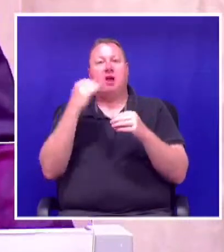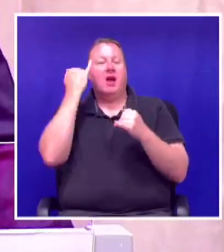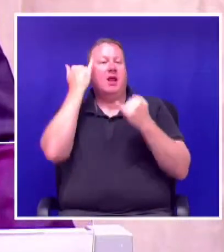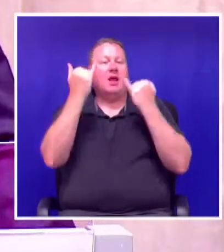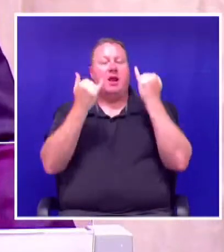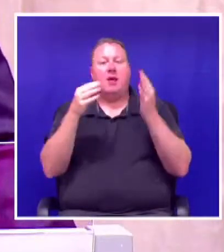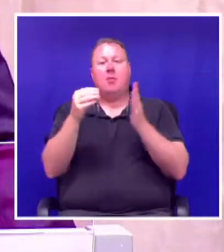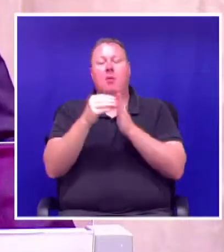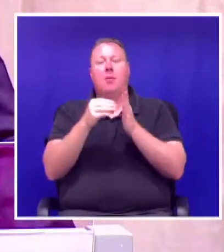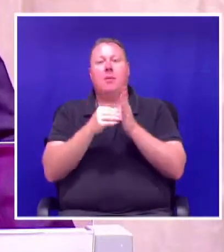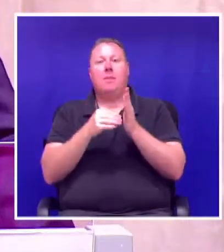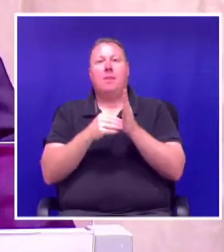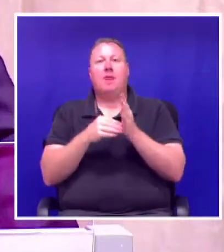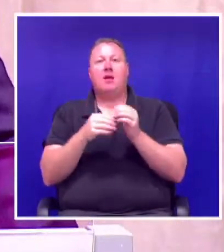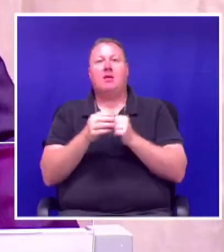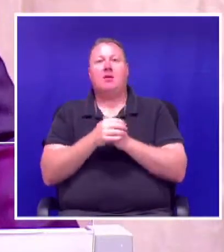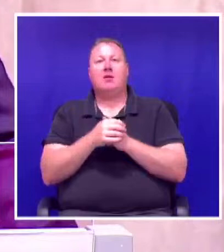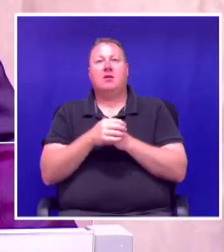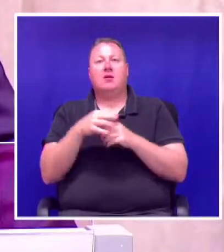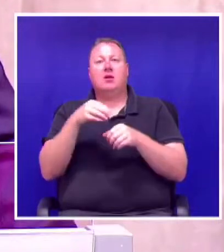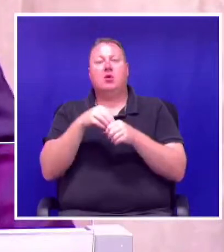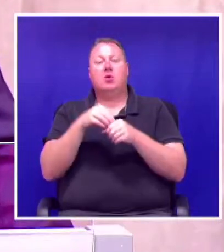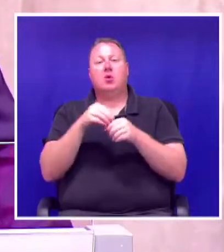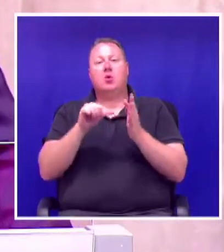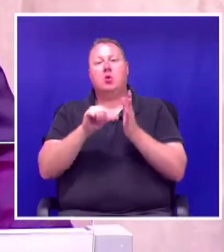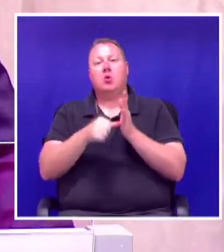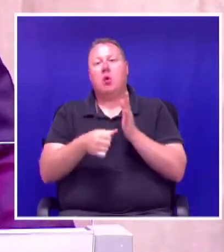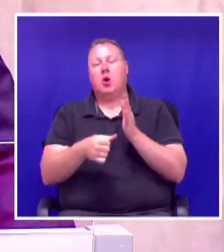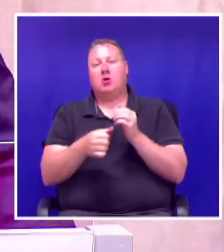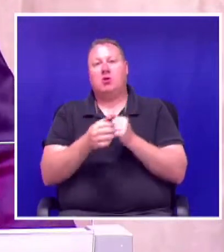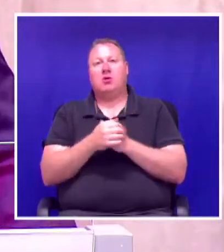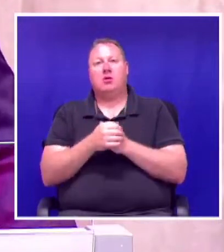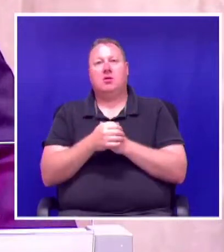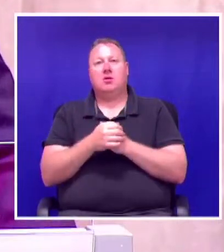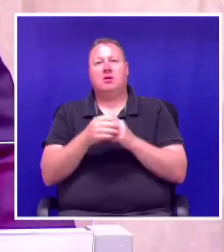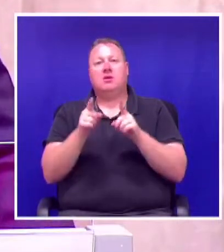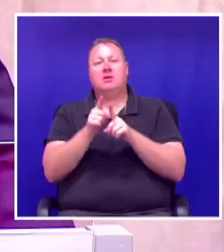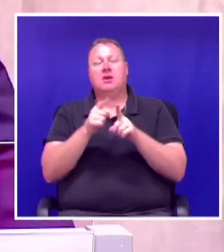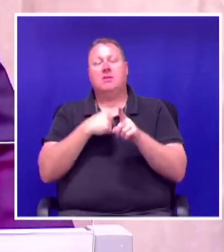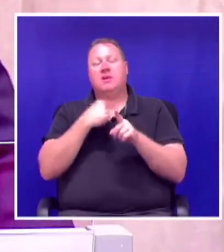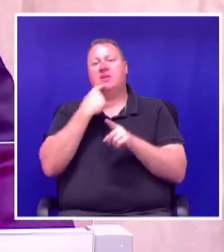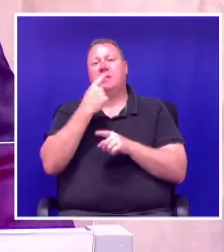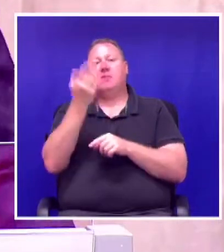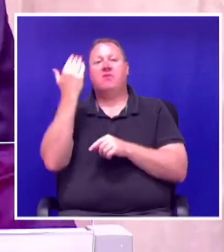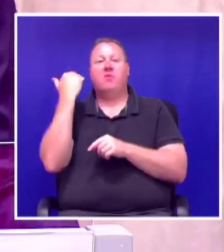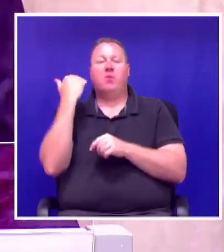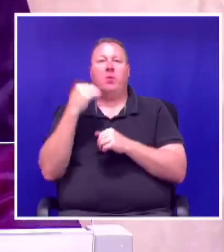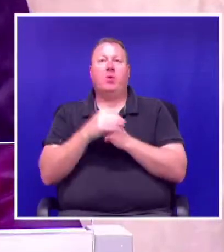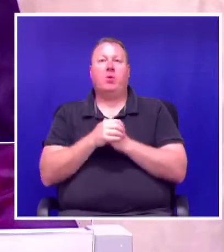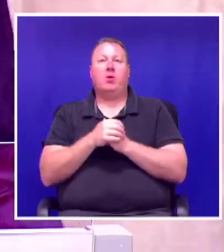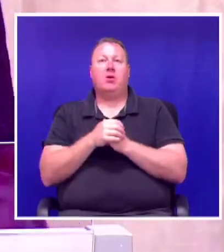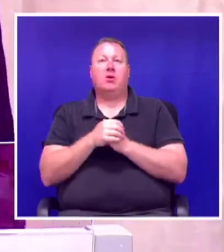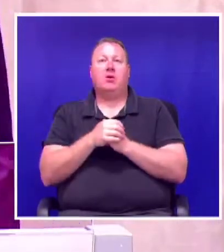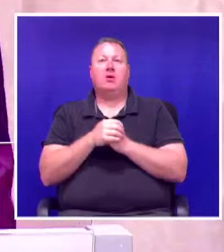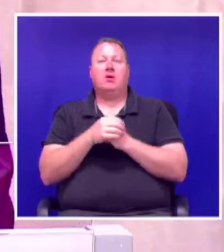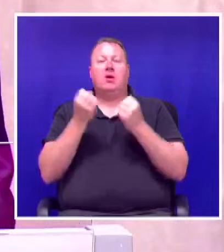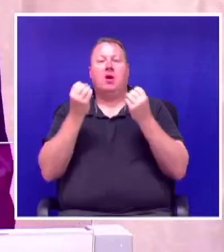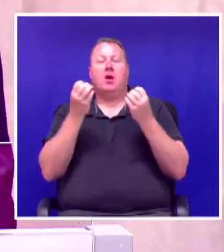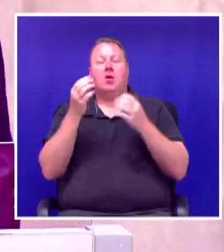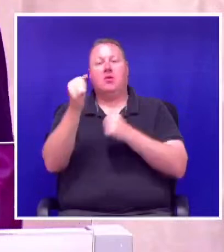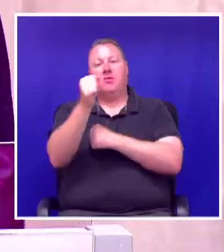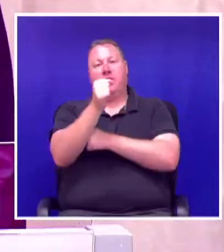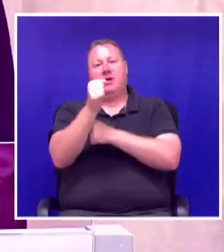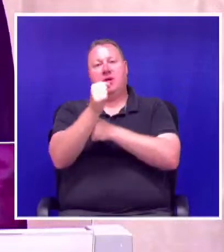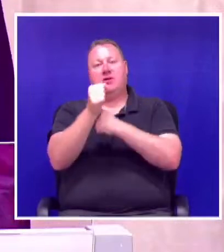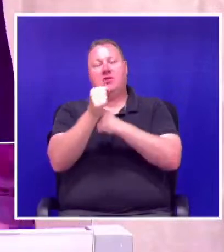incentives, including grants, but as I said earlier, that a lot of infrastructure in